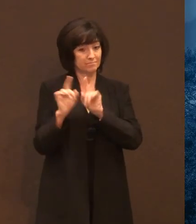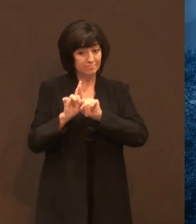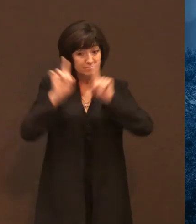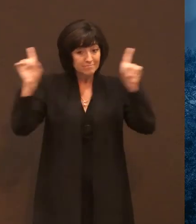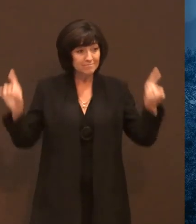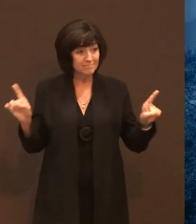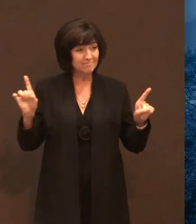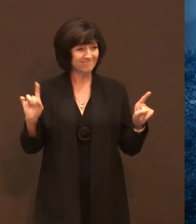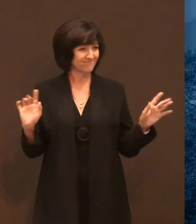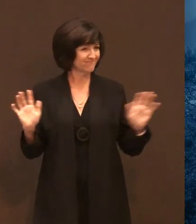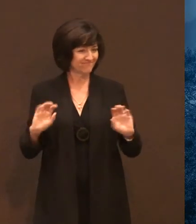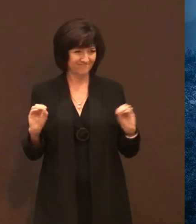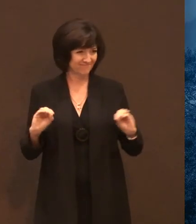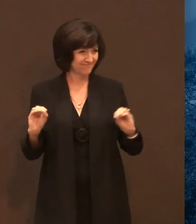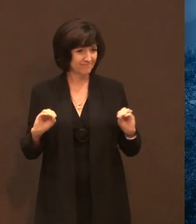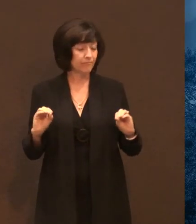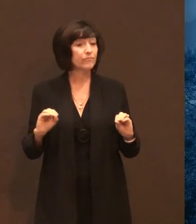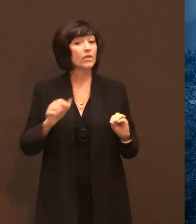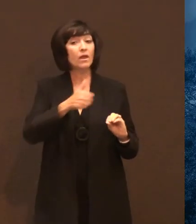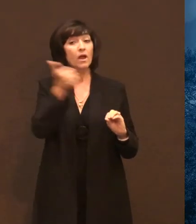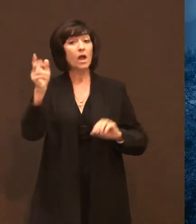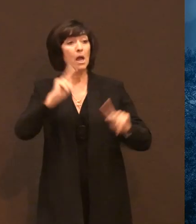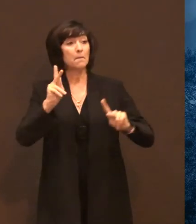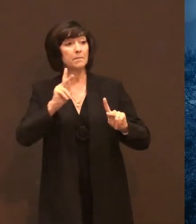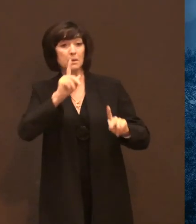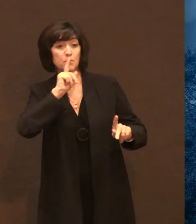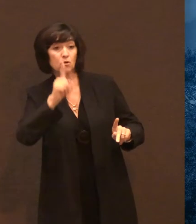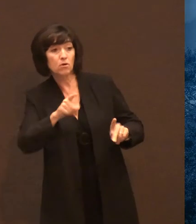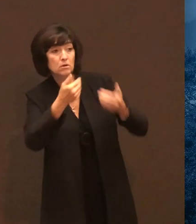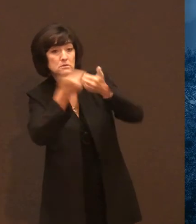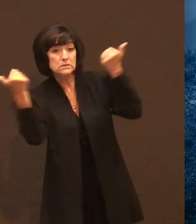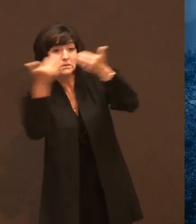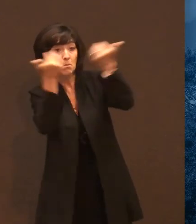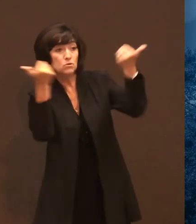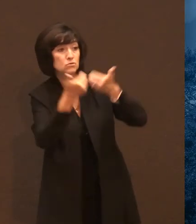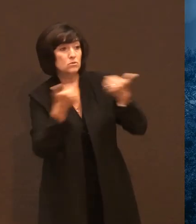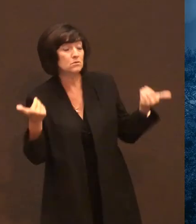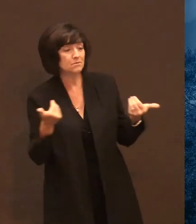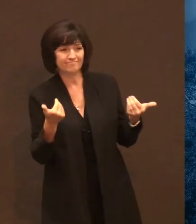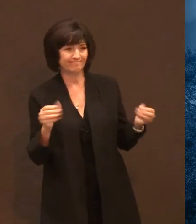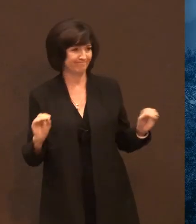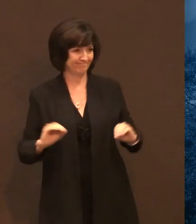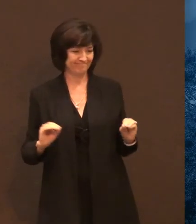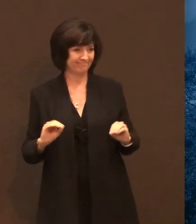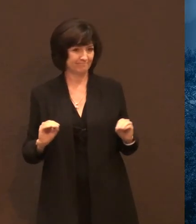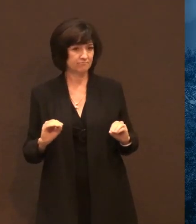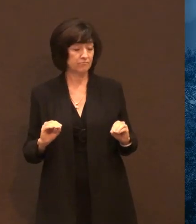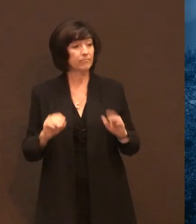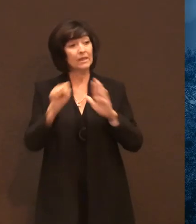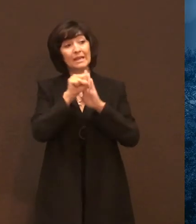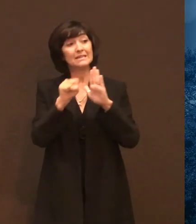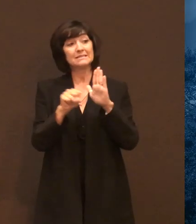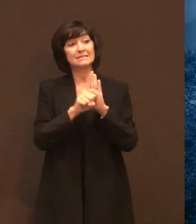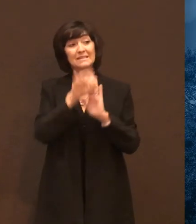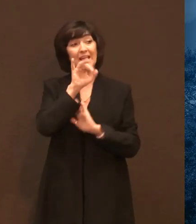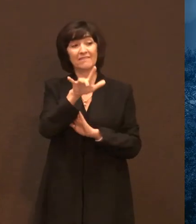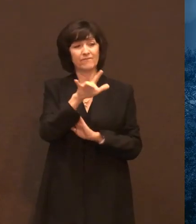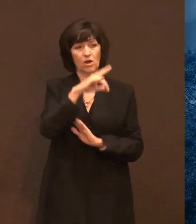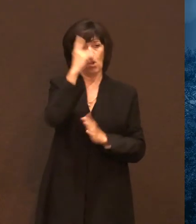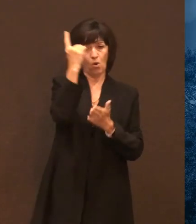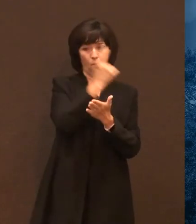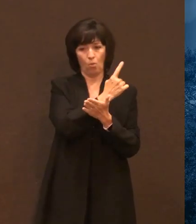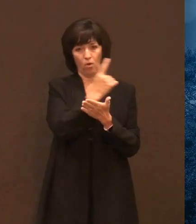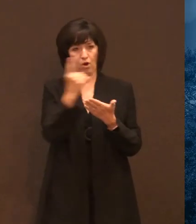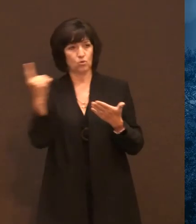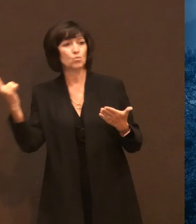monitors or folks that could keep people separate. The state fair, on the other hand, it's over a week and a half, so it's spread